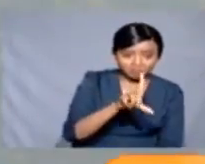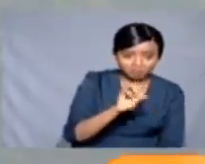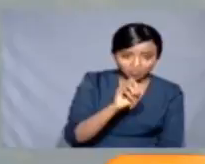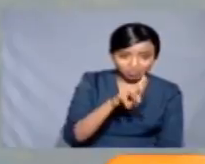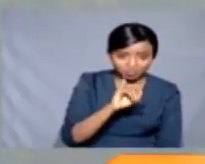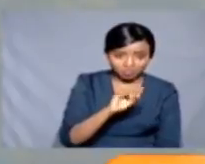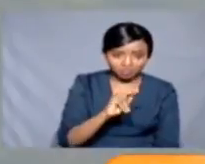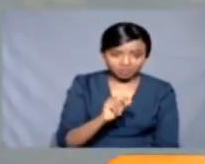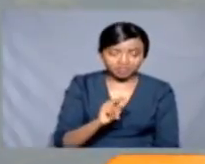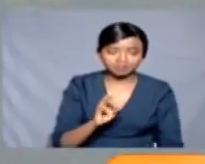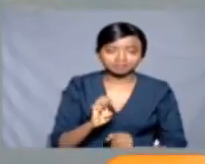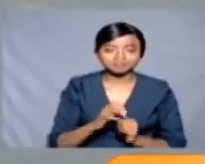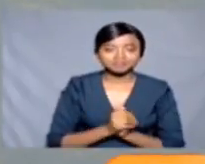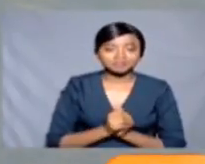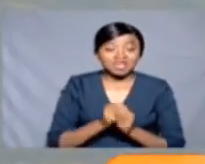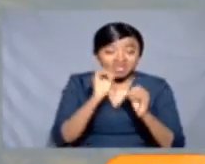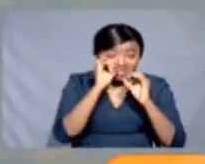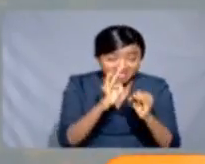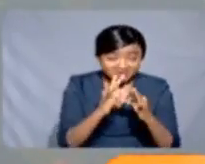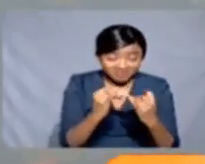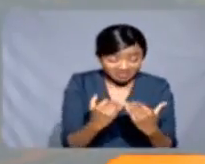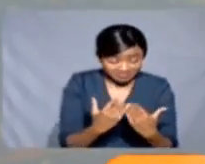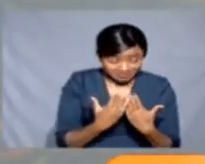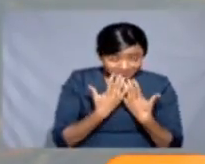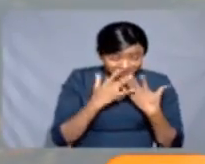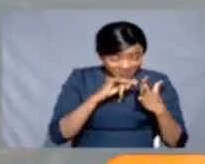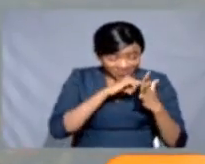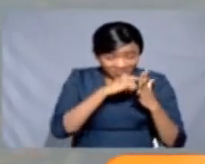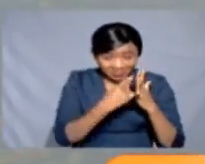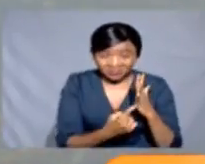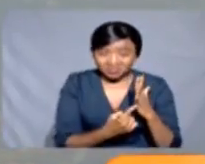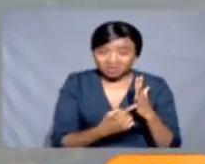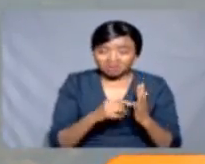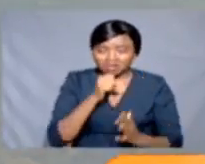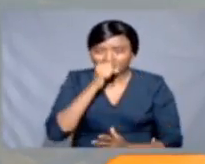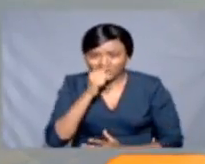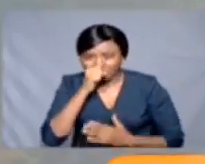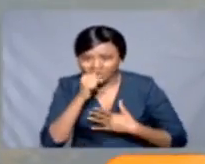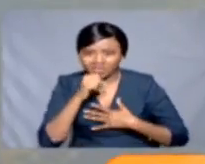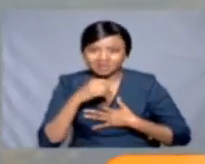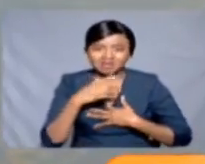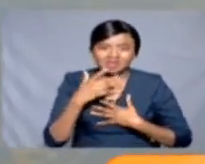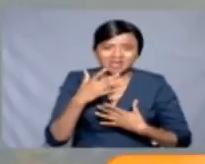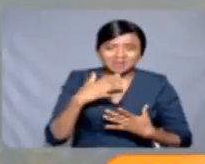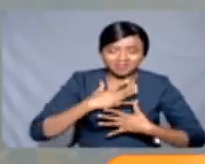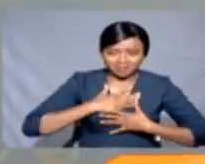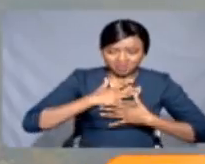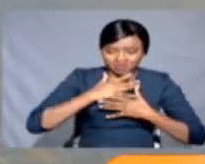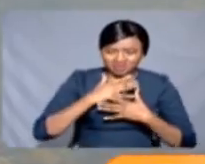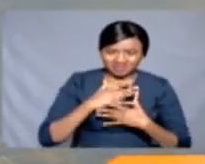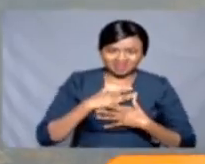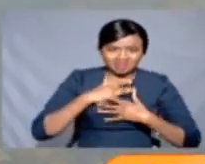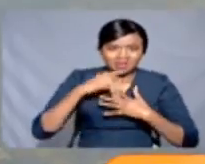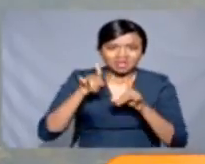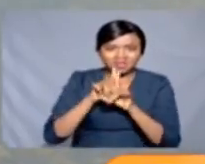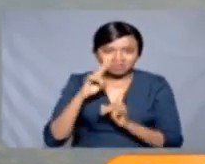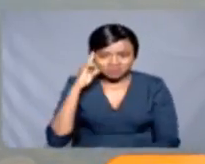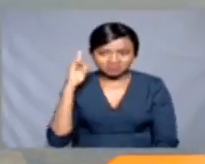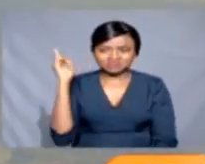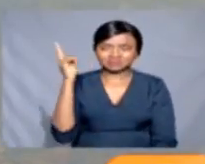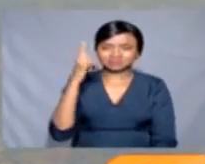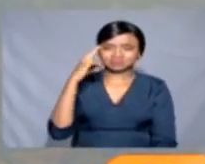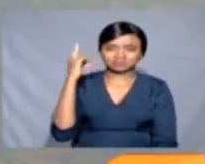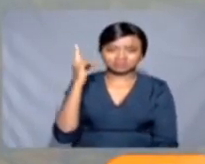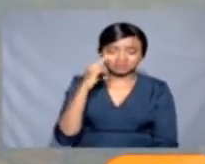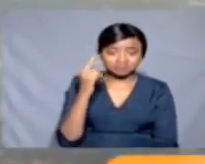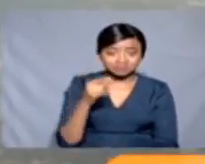atmosphere. If inhaled, dioxins instantly causes coughing, shortness of breath, and dizziness. They are the